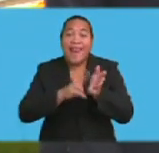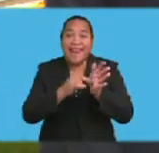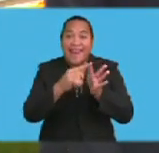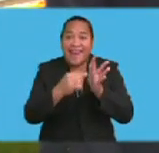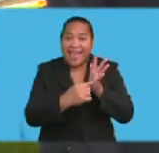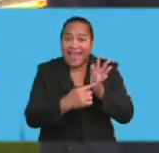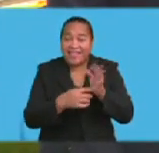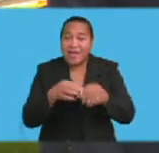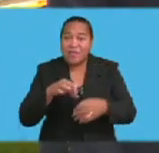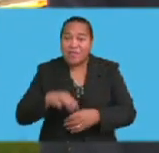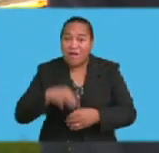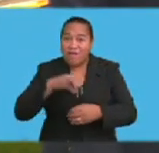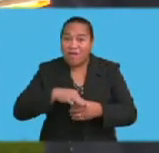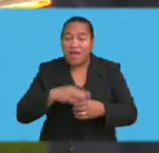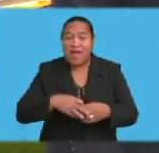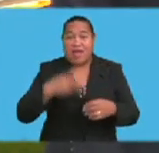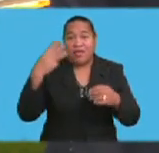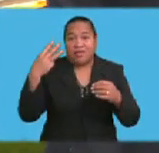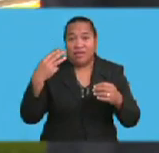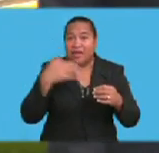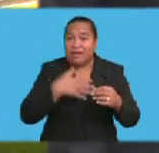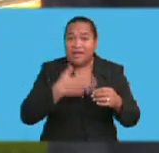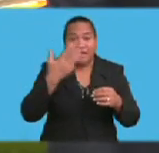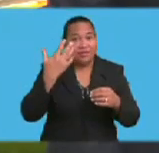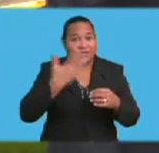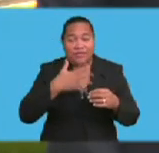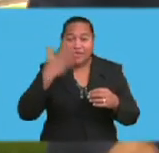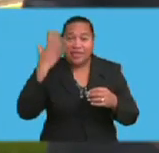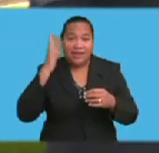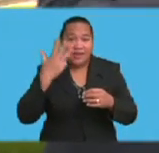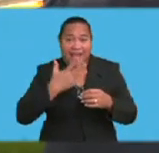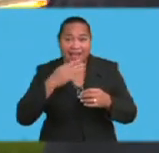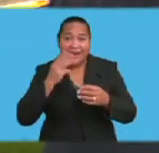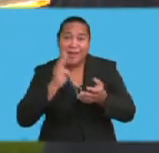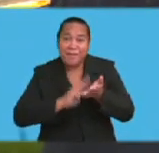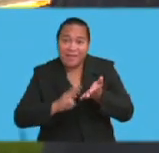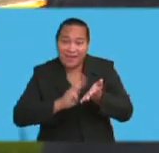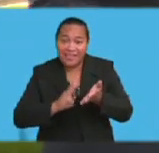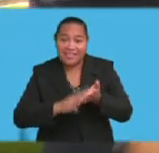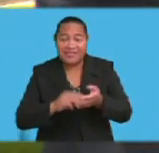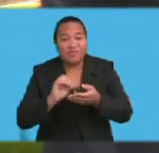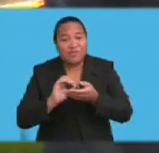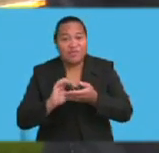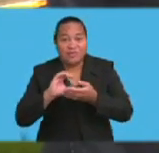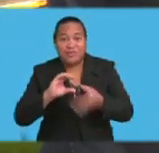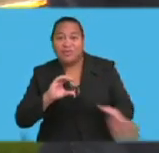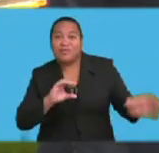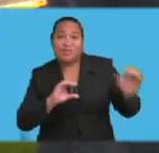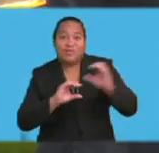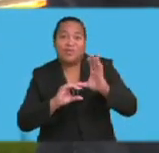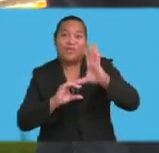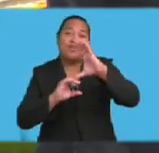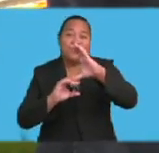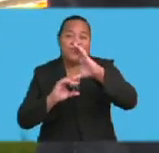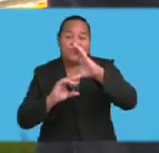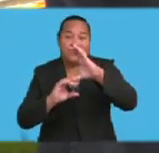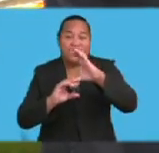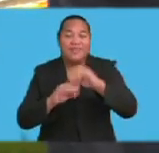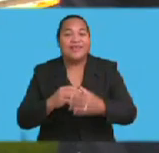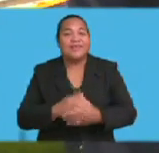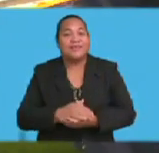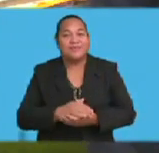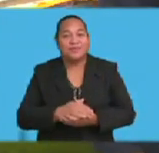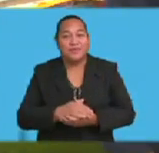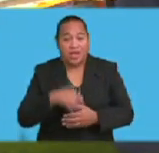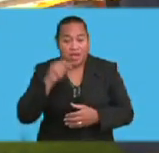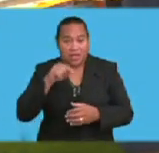to $359 million from $331 million in 2016, attributable to better investment returns. For